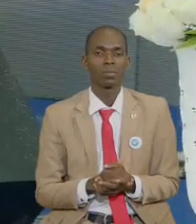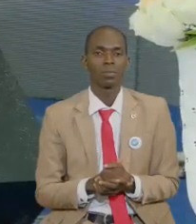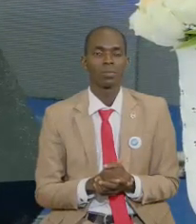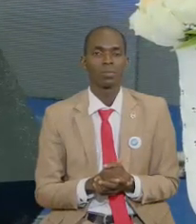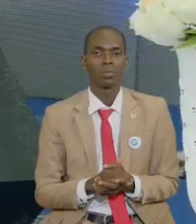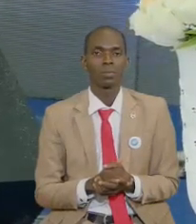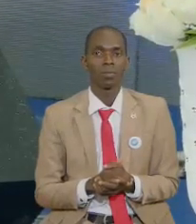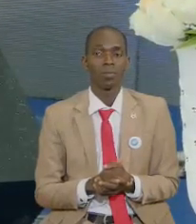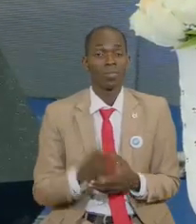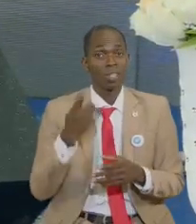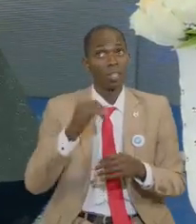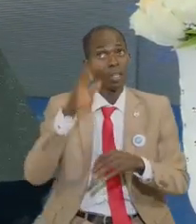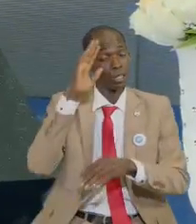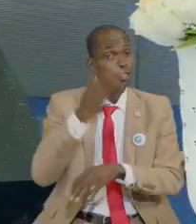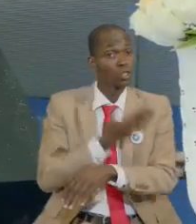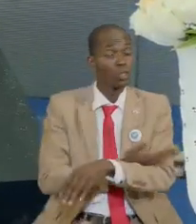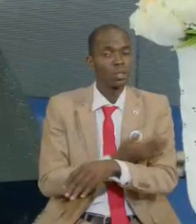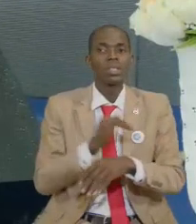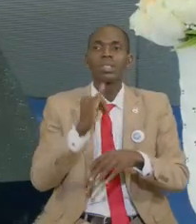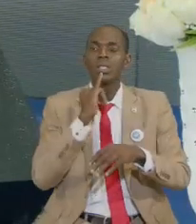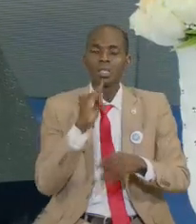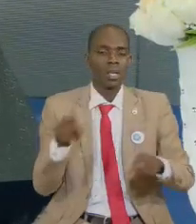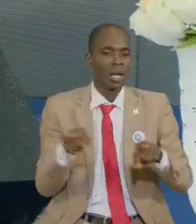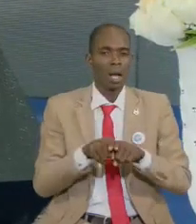The Son is as powerful as the Father.